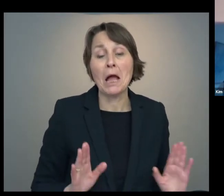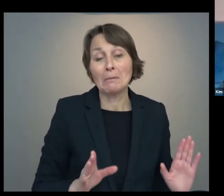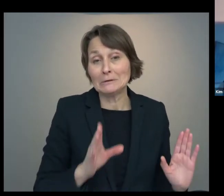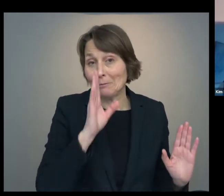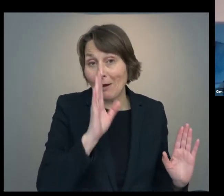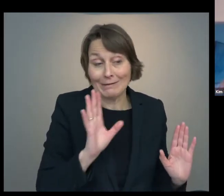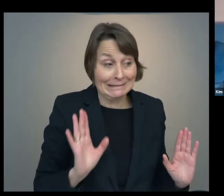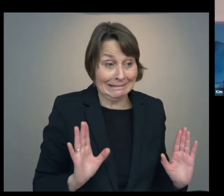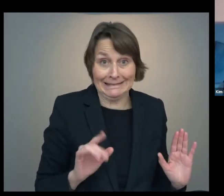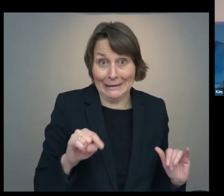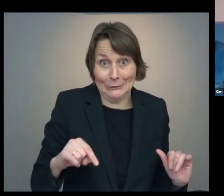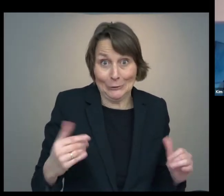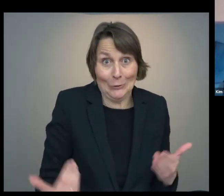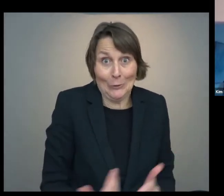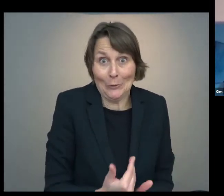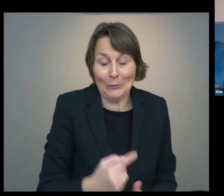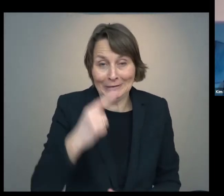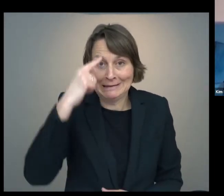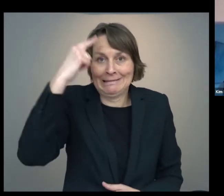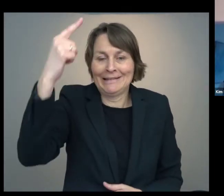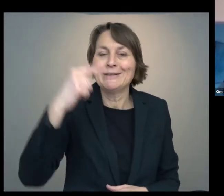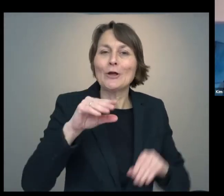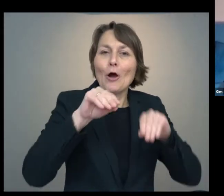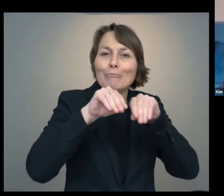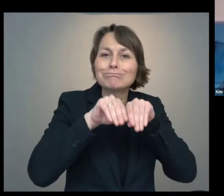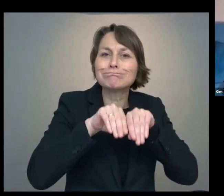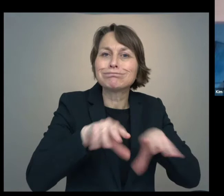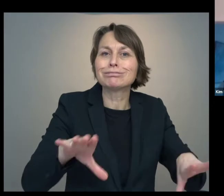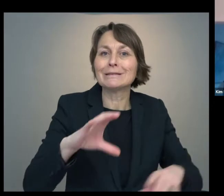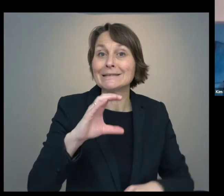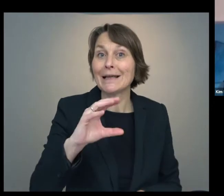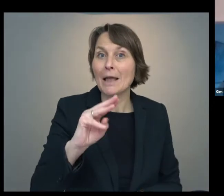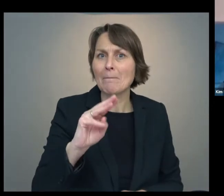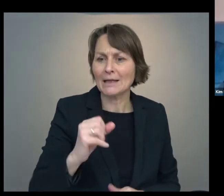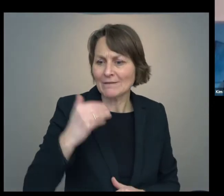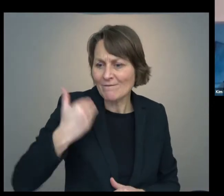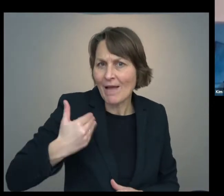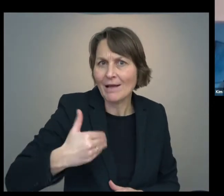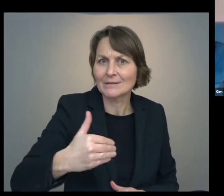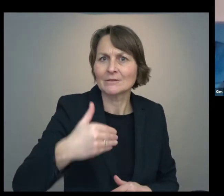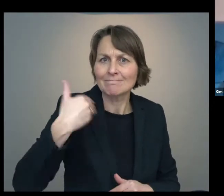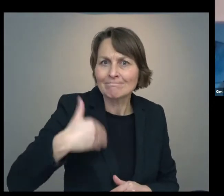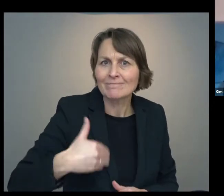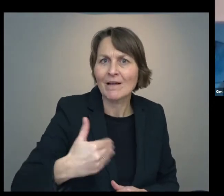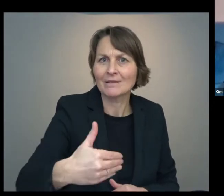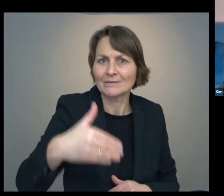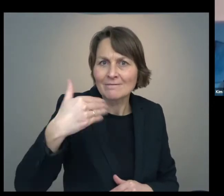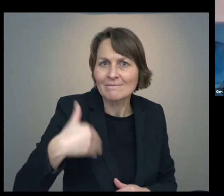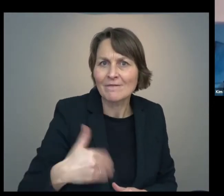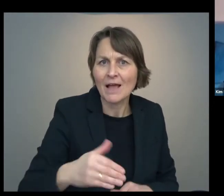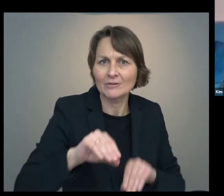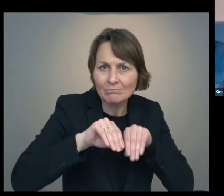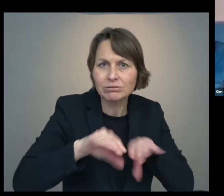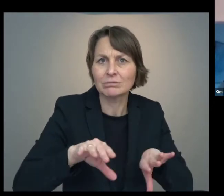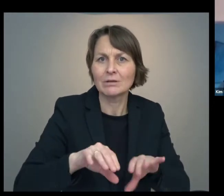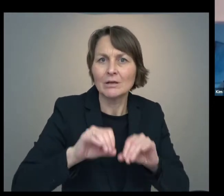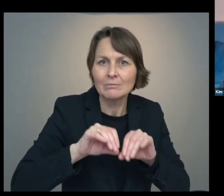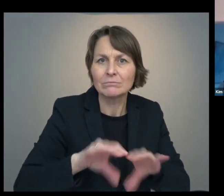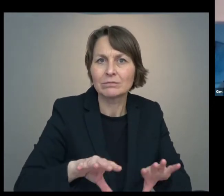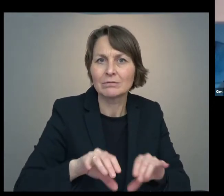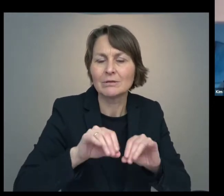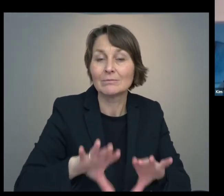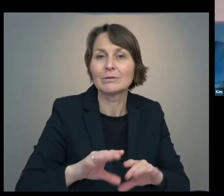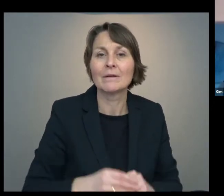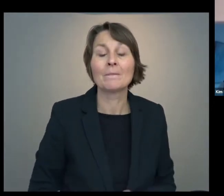be honest, this is a new thing that we're doing, where we're releasing the CMS quite often. And it is a